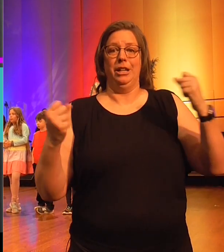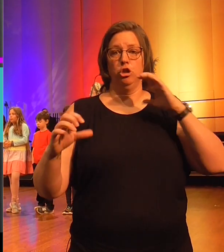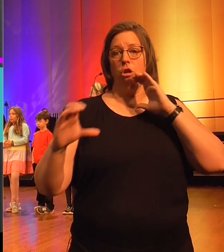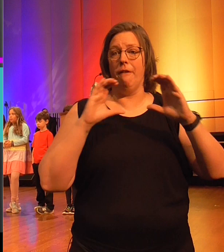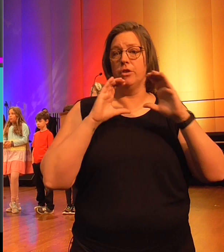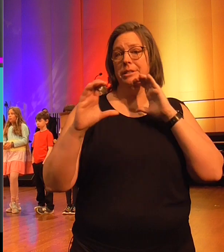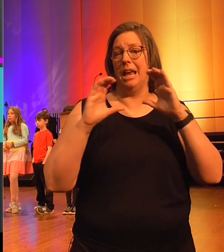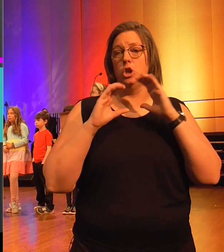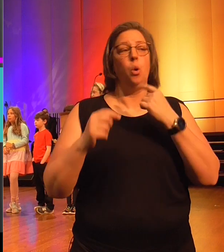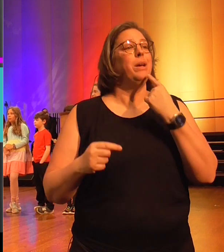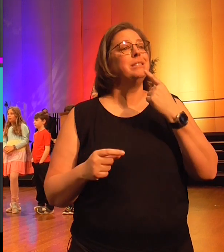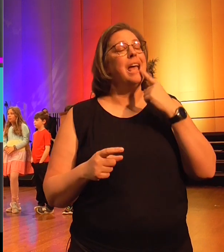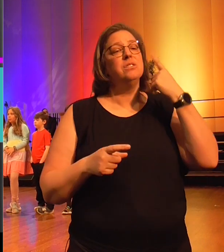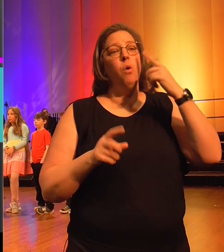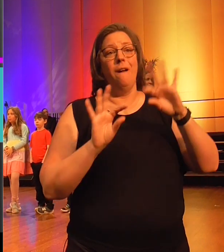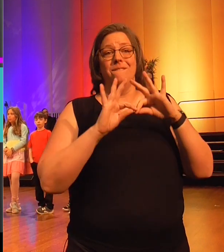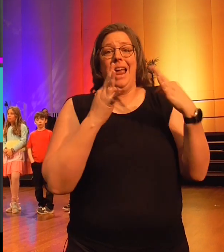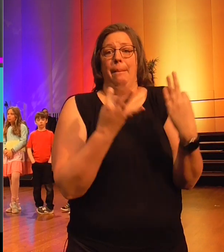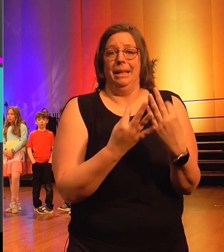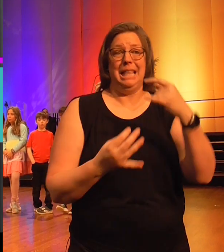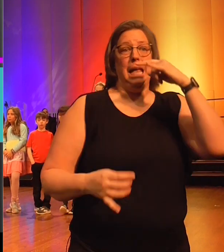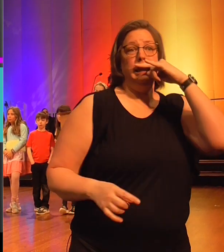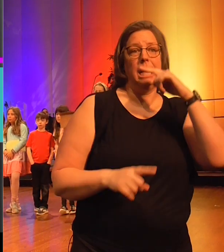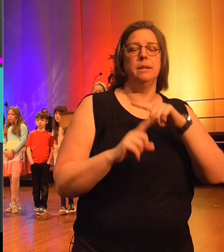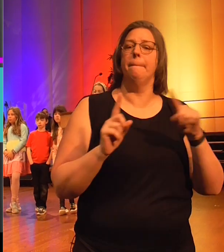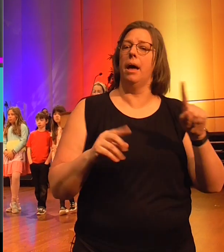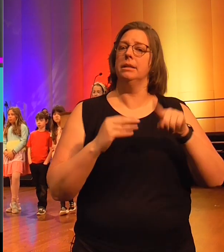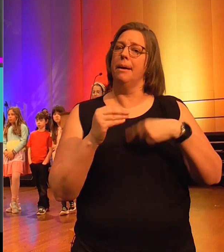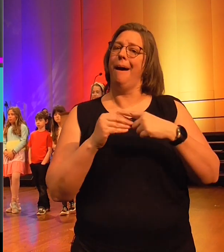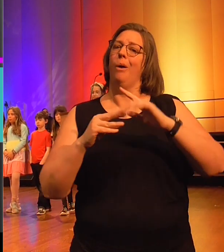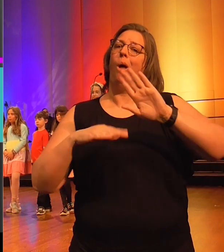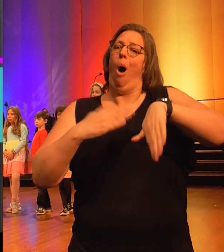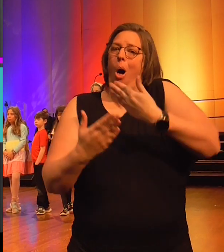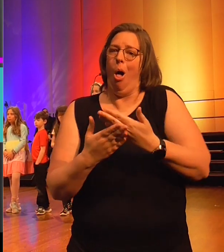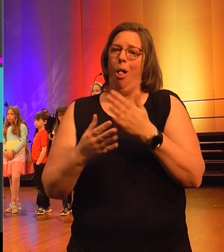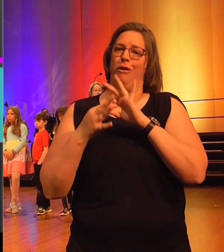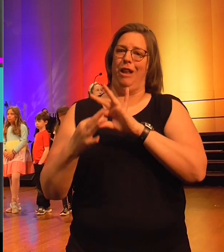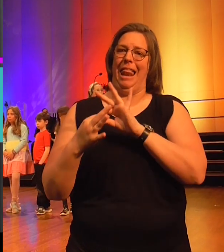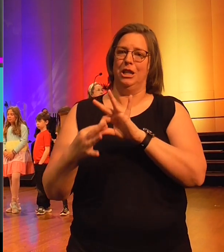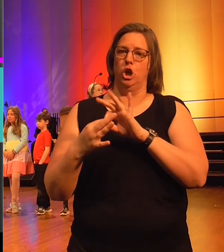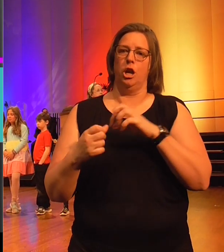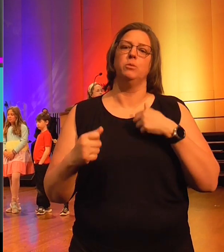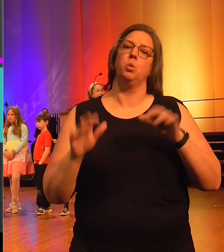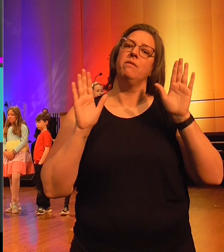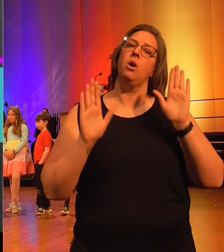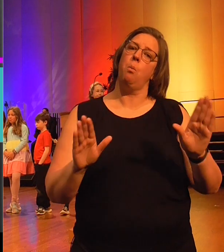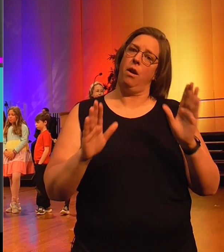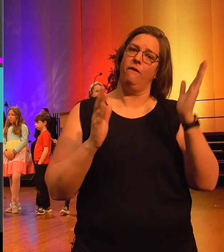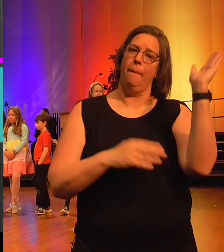for families and kids, of course, but it's really about all relationships. And so we have some wonderful presenters taking